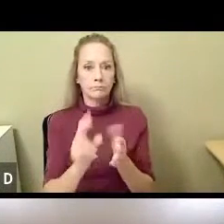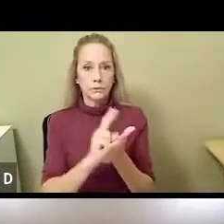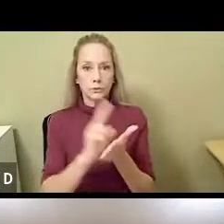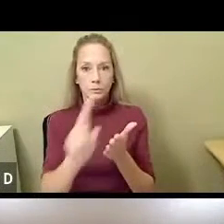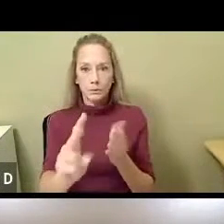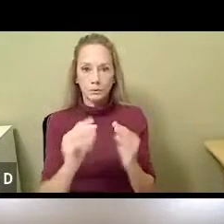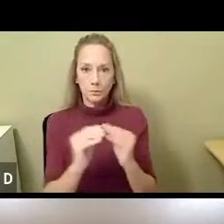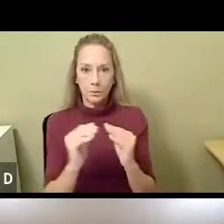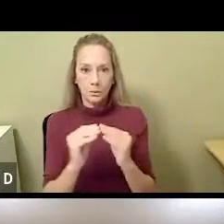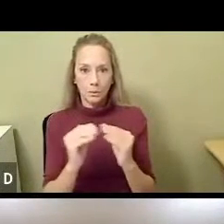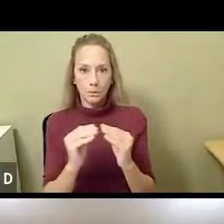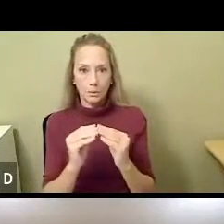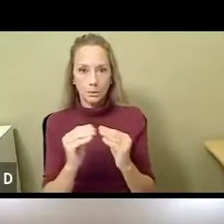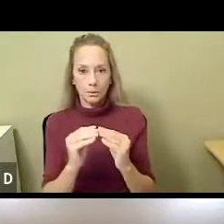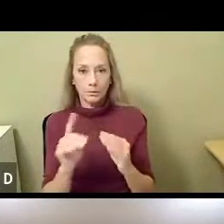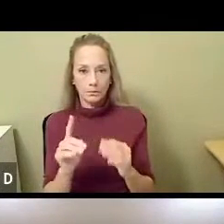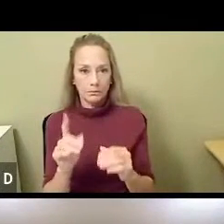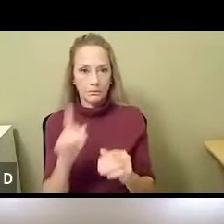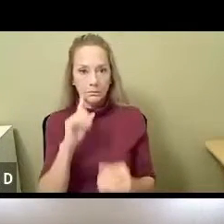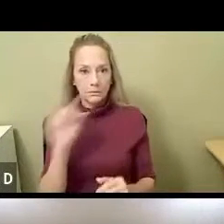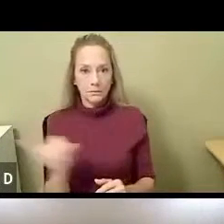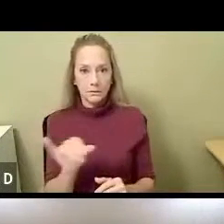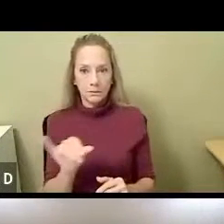2 more weeks, the same as.